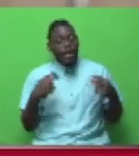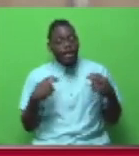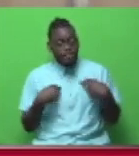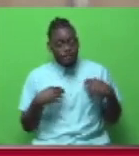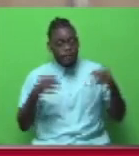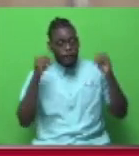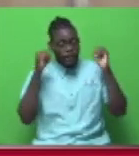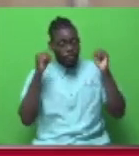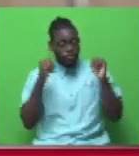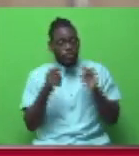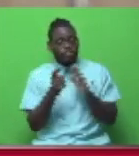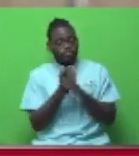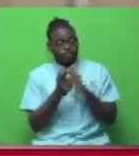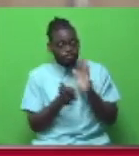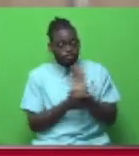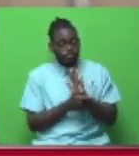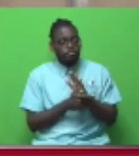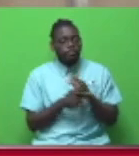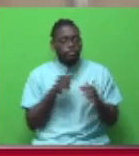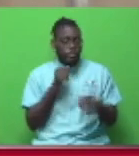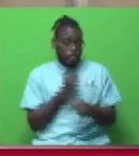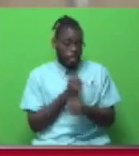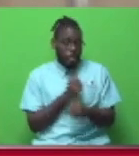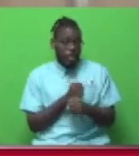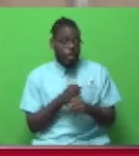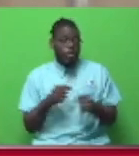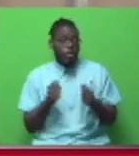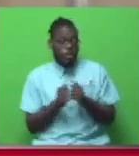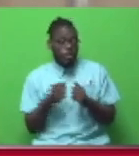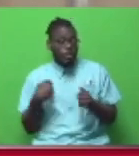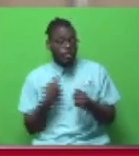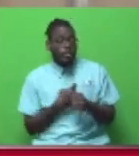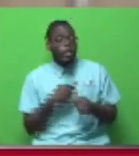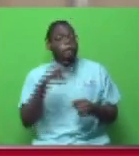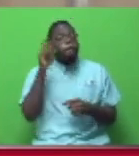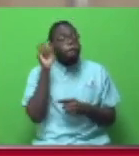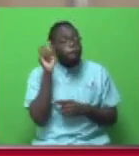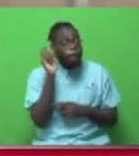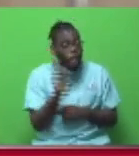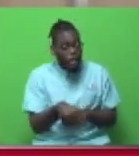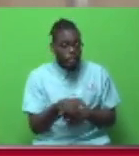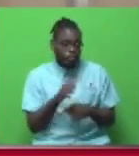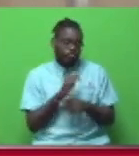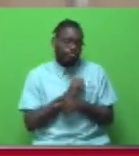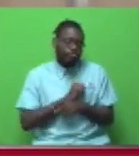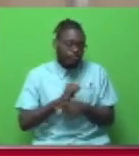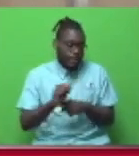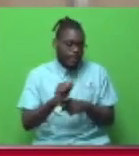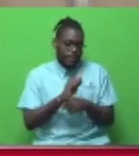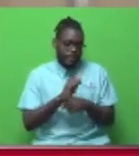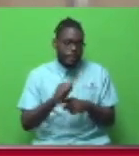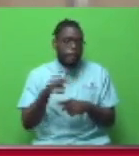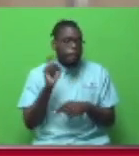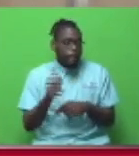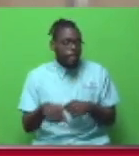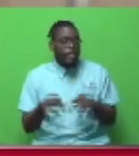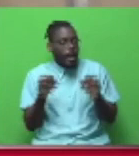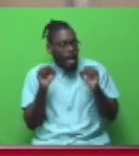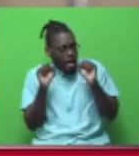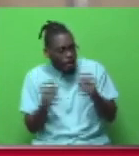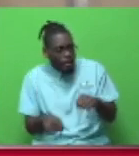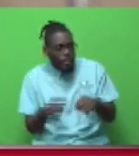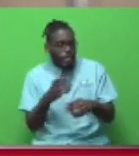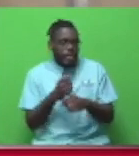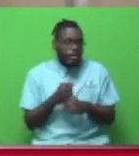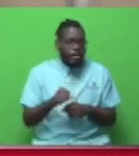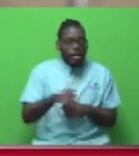we do considerably believe in investing in our people through training and continuous training mechanisms. So